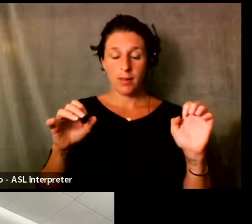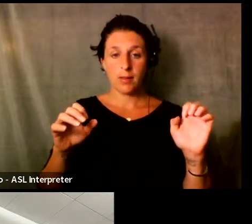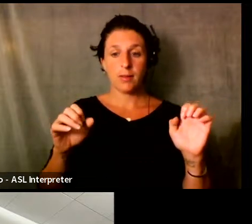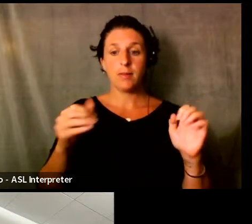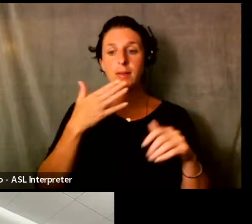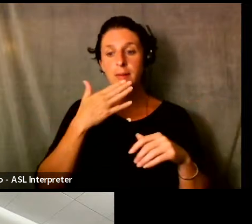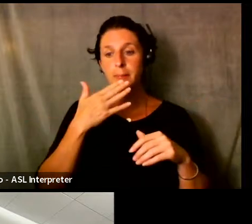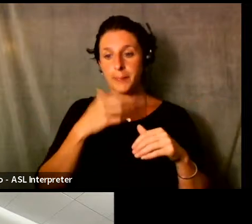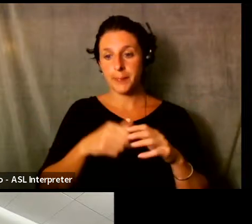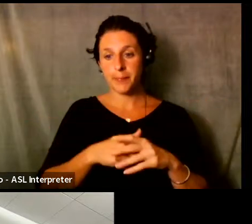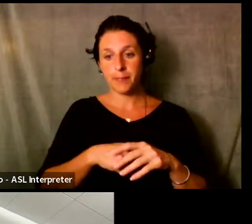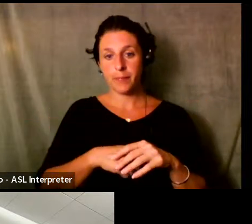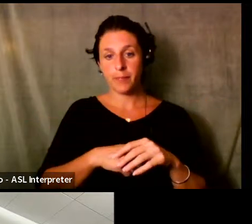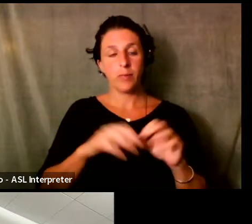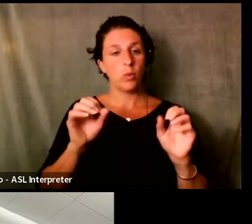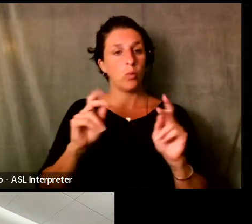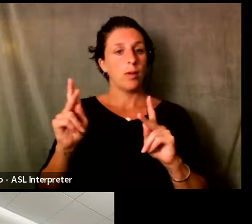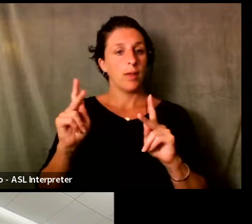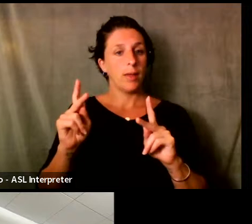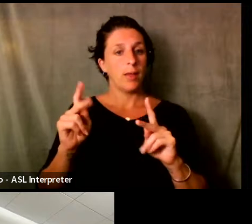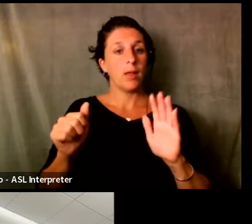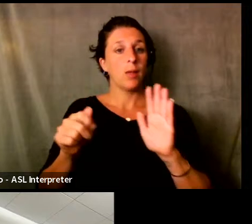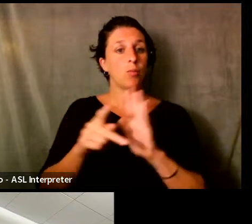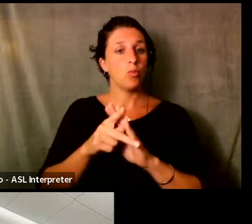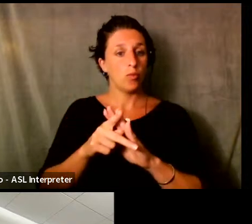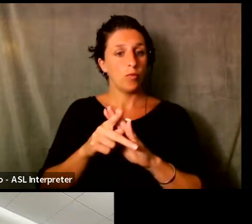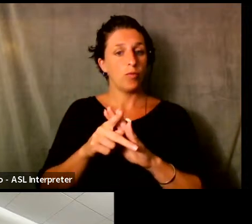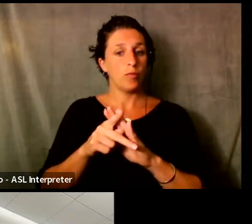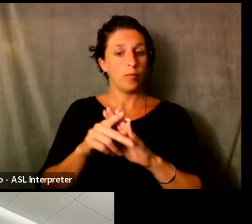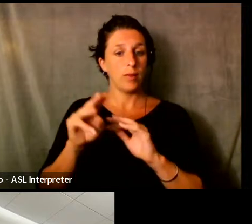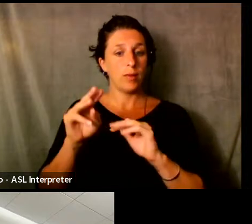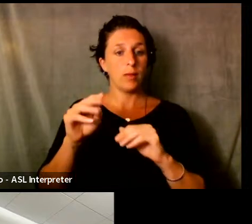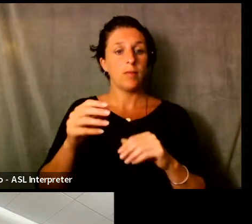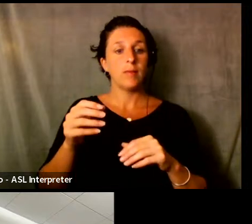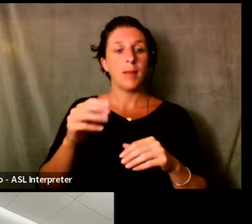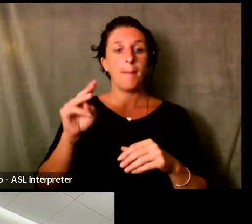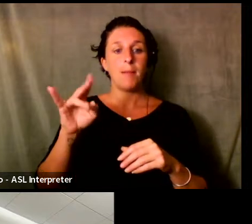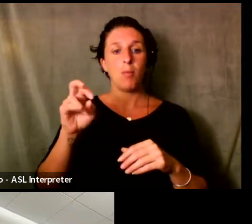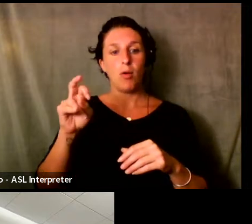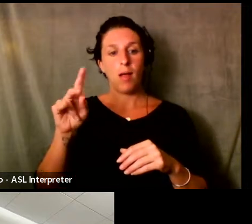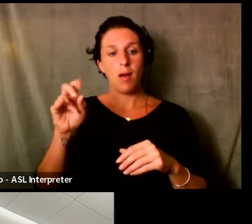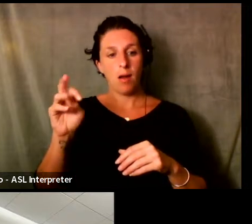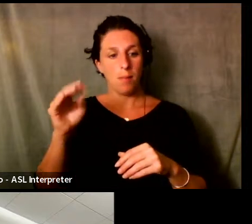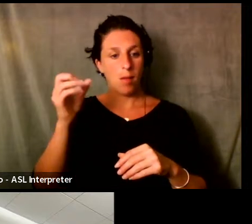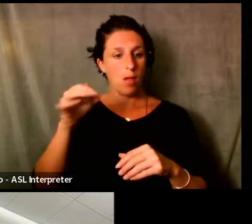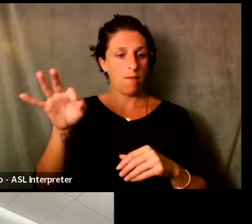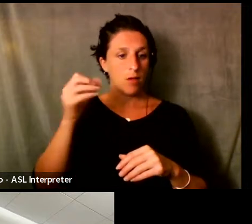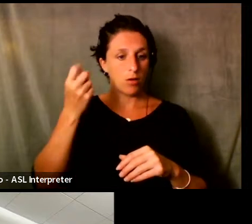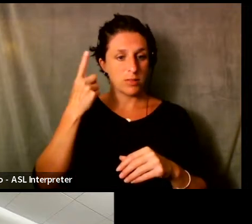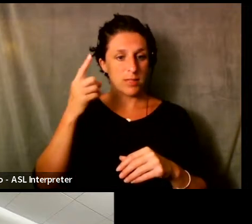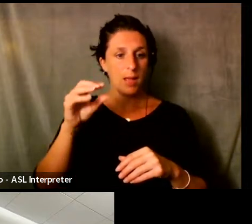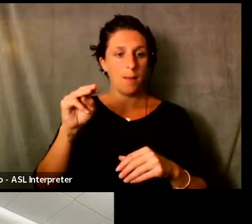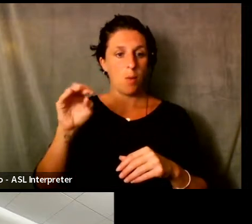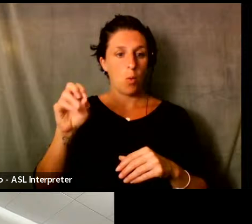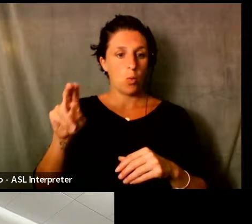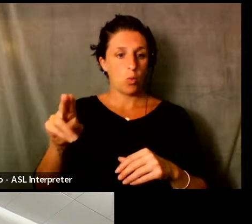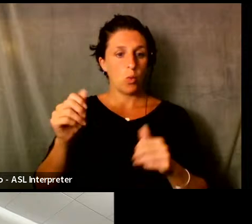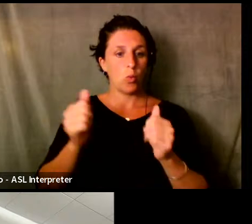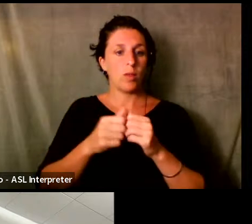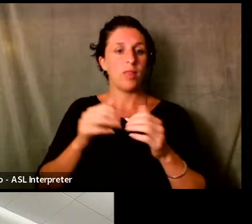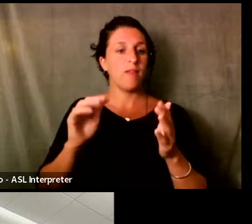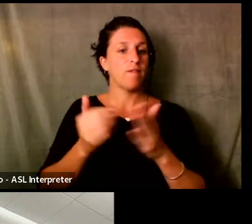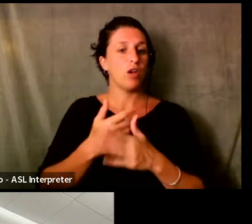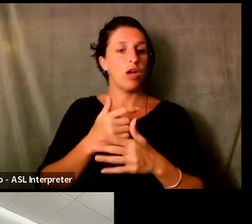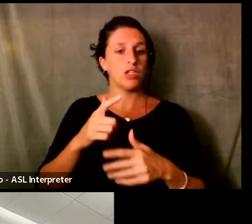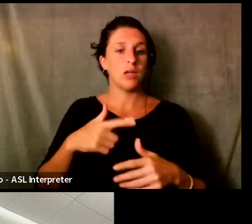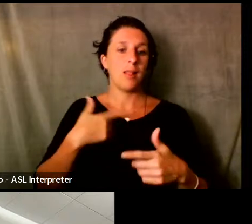you. Okay. Approval of the memorandum of understanding. This is an MOU with Fresh Lifelines for Youth, or